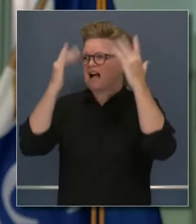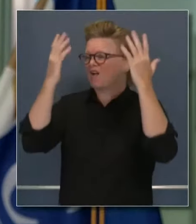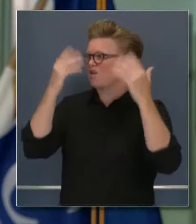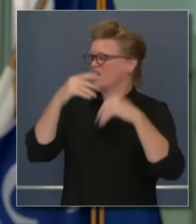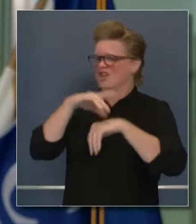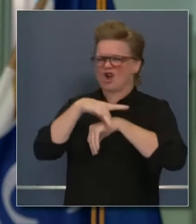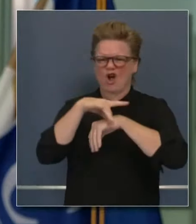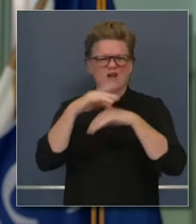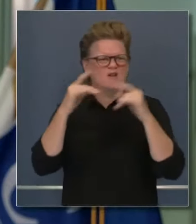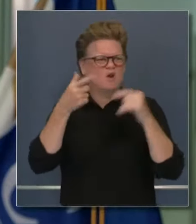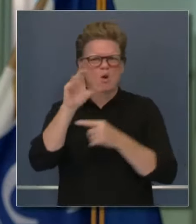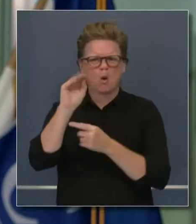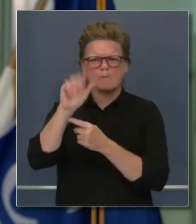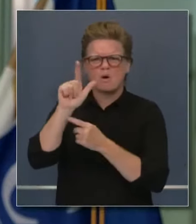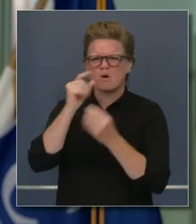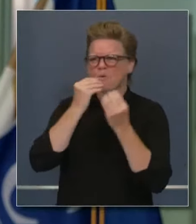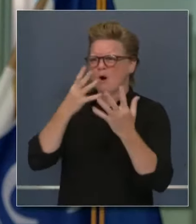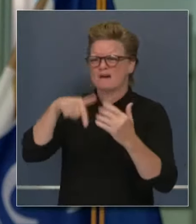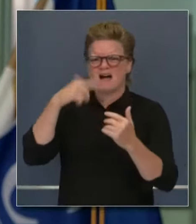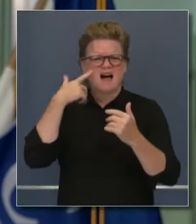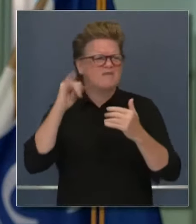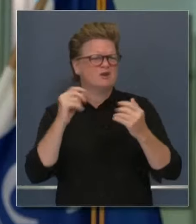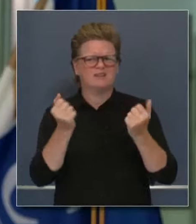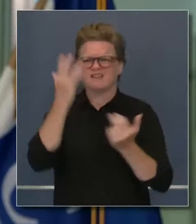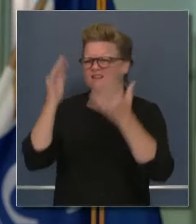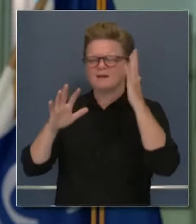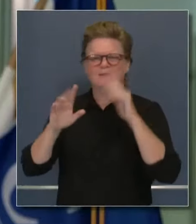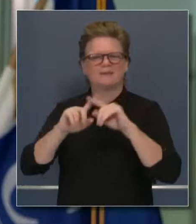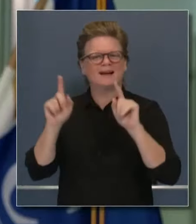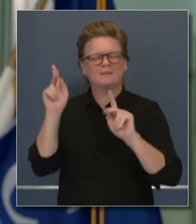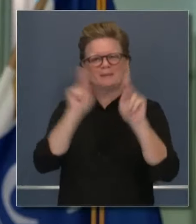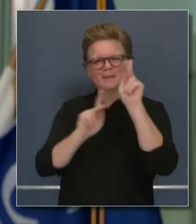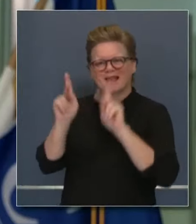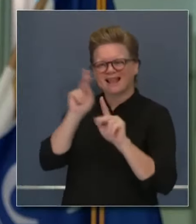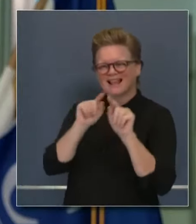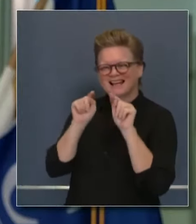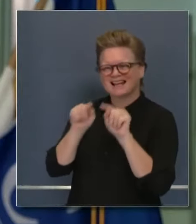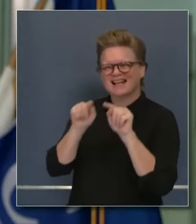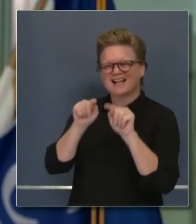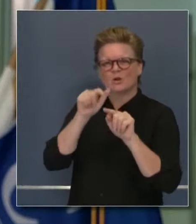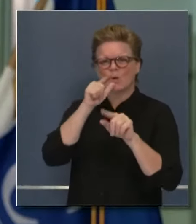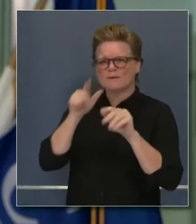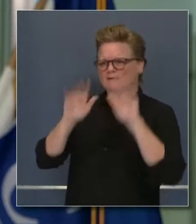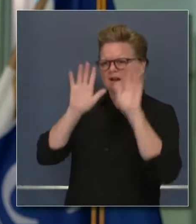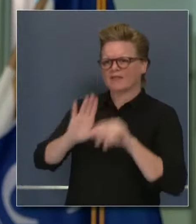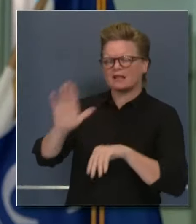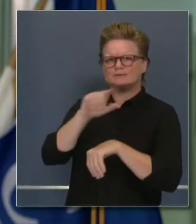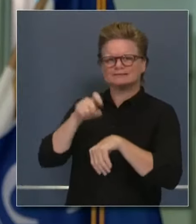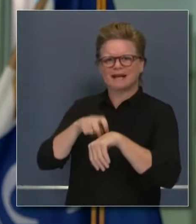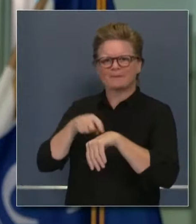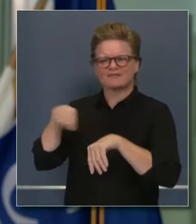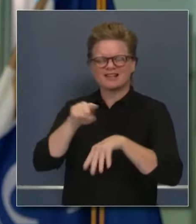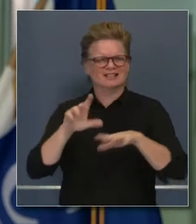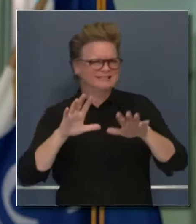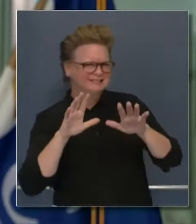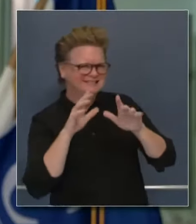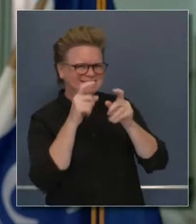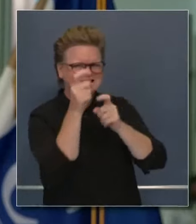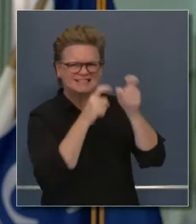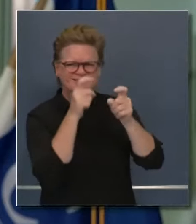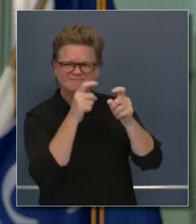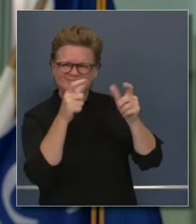but people are remarkable these moments and selfless in these moments. And again, that was exampled over the